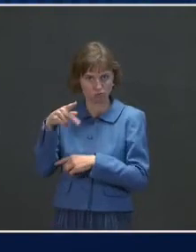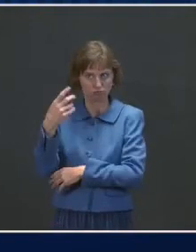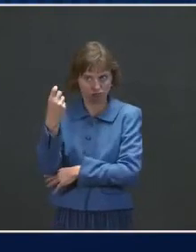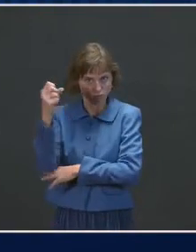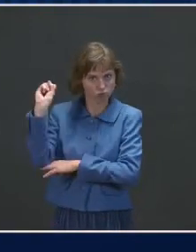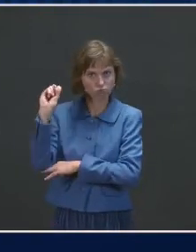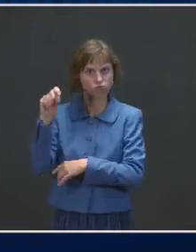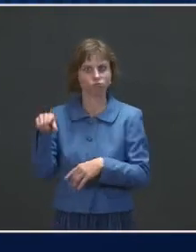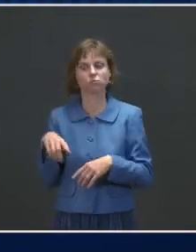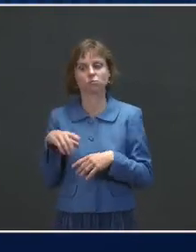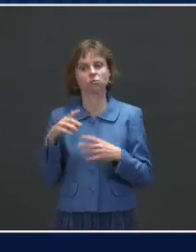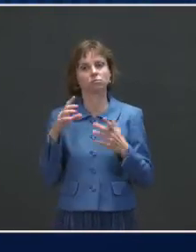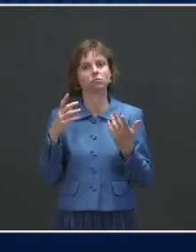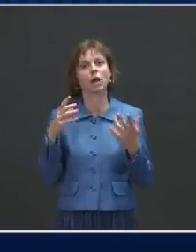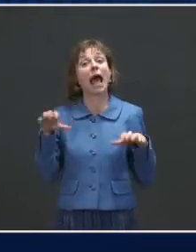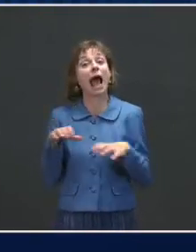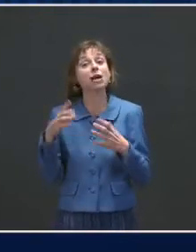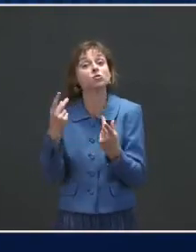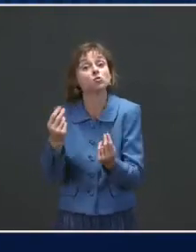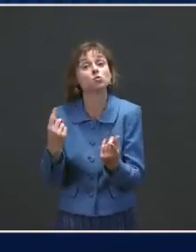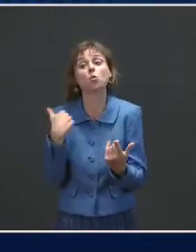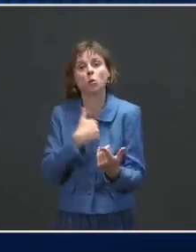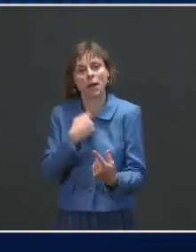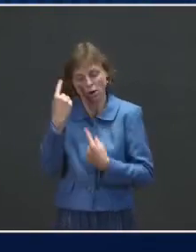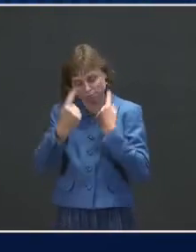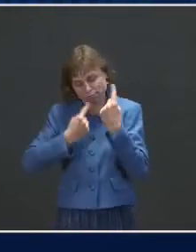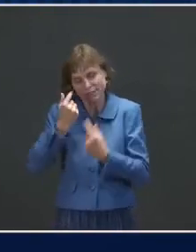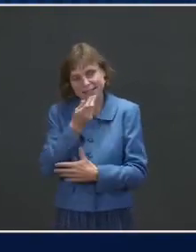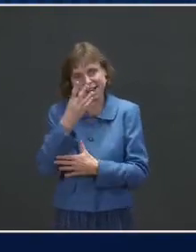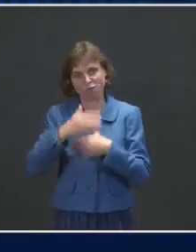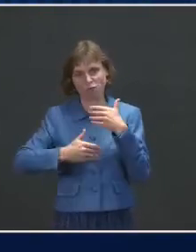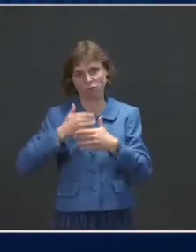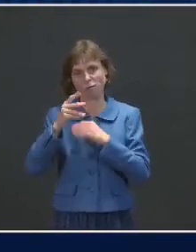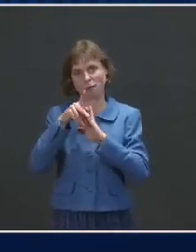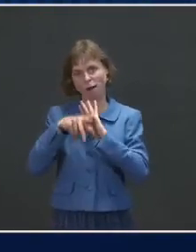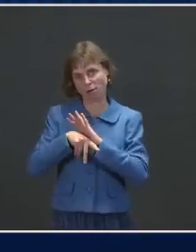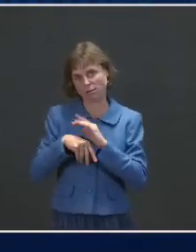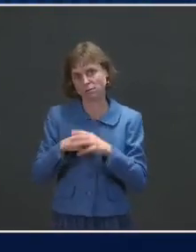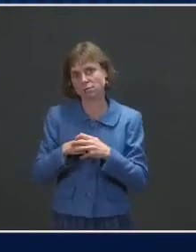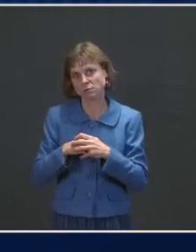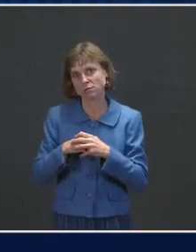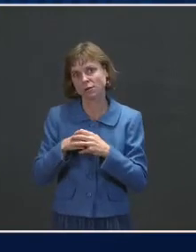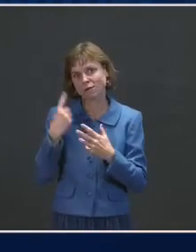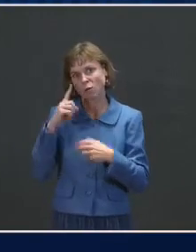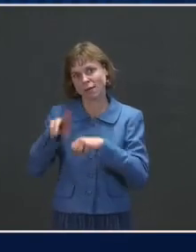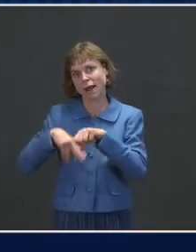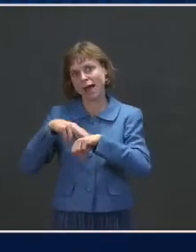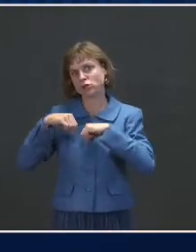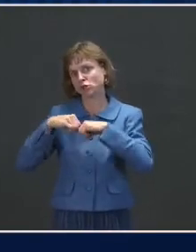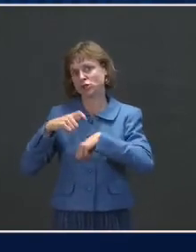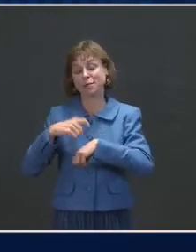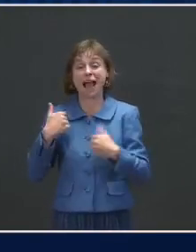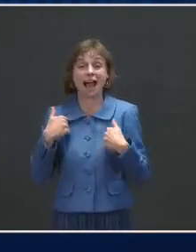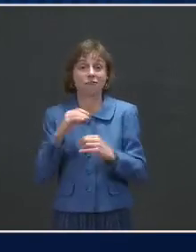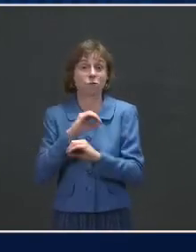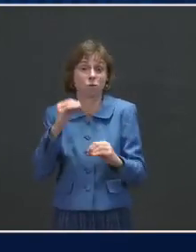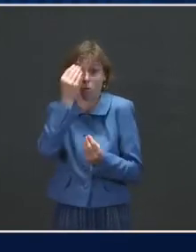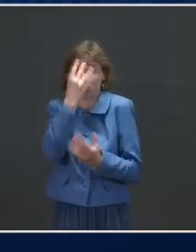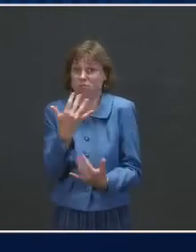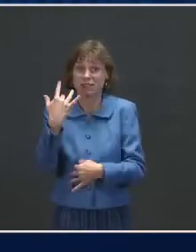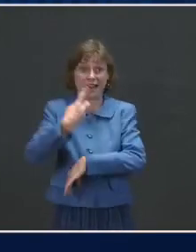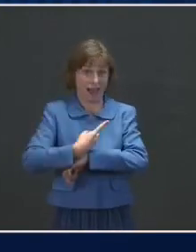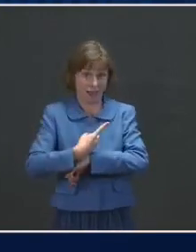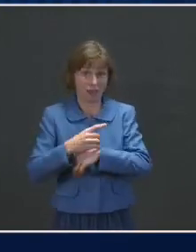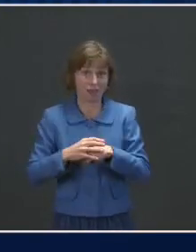that are underway or policy processes that are underway on our national security team as we speak. I don't have an update on that today,